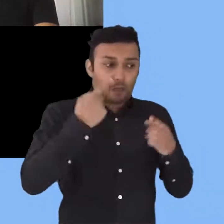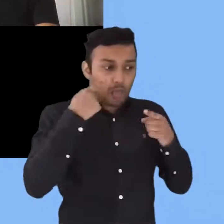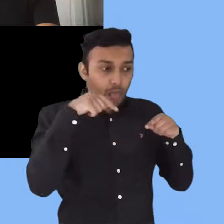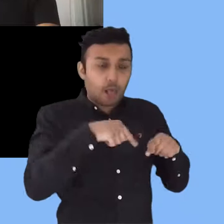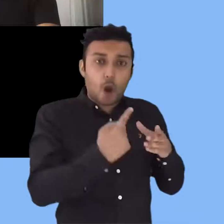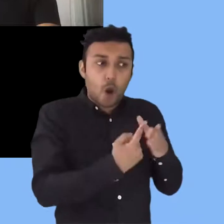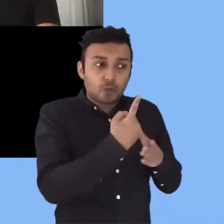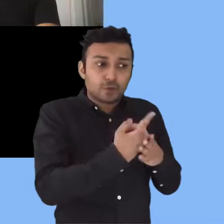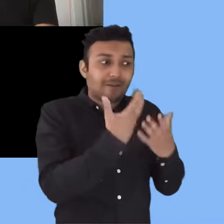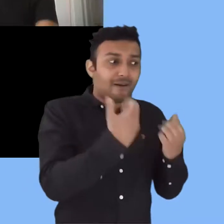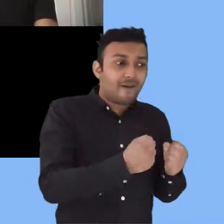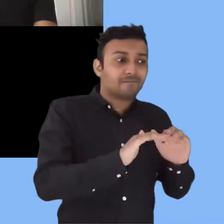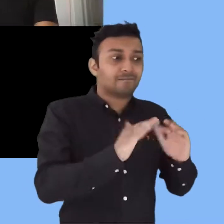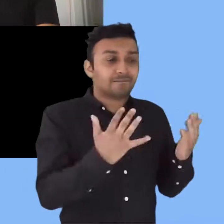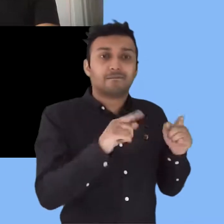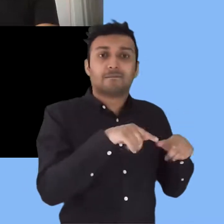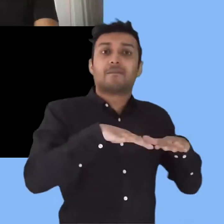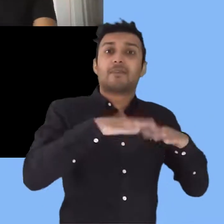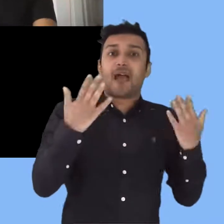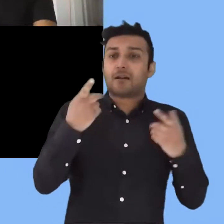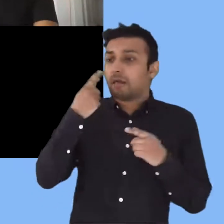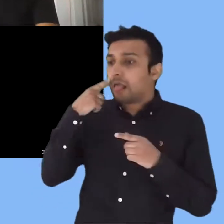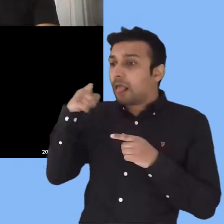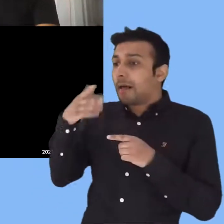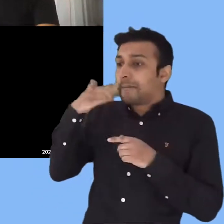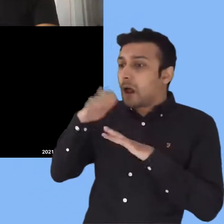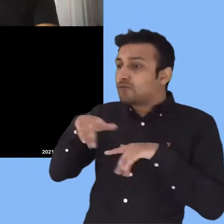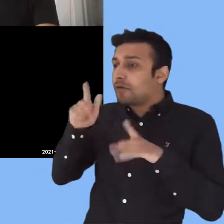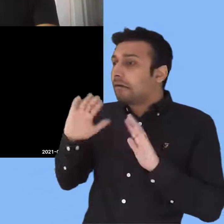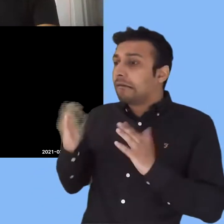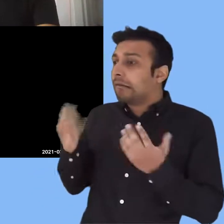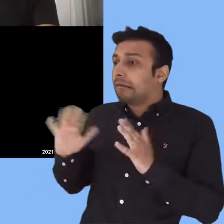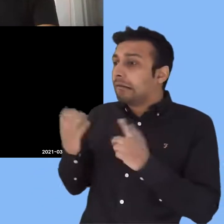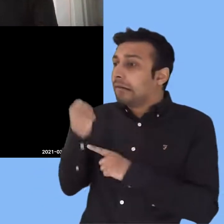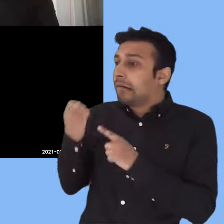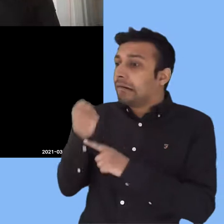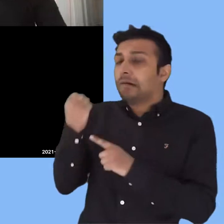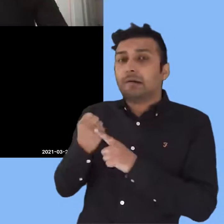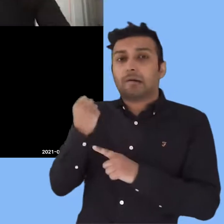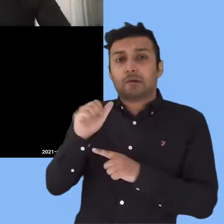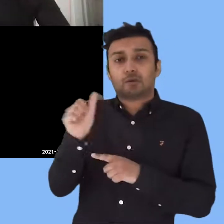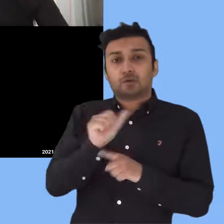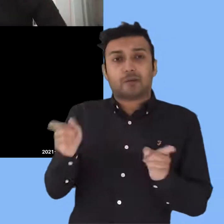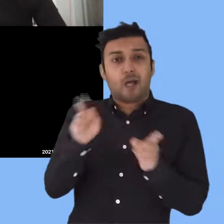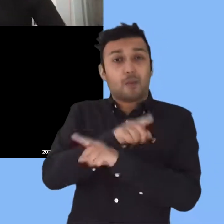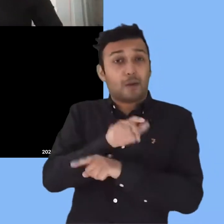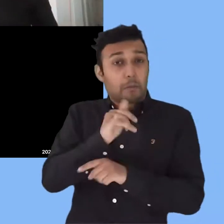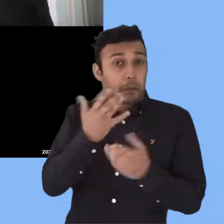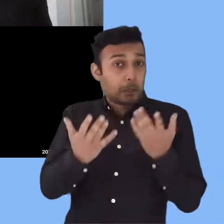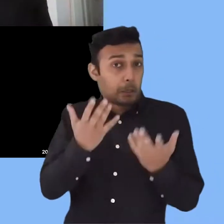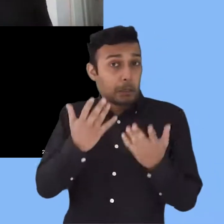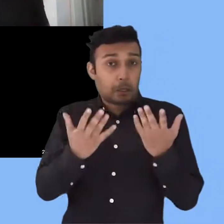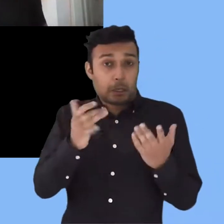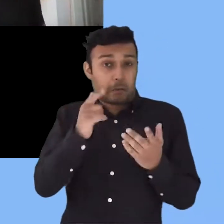opposed to, you know, achievement, what it means to achieve in EYFS? Should we be focusing on opportunities? I don't know if that